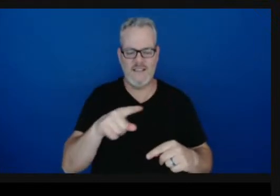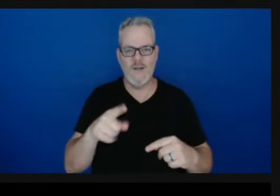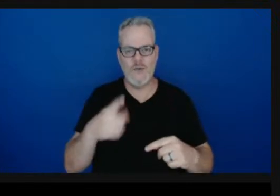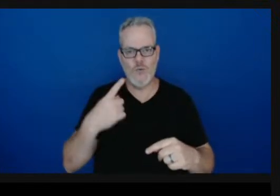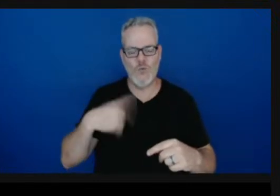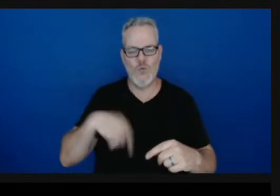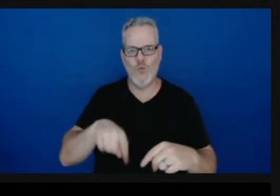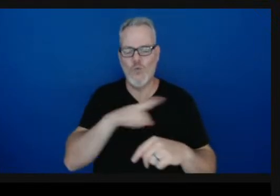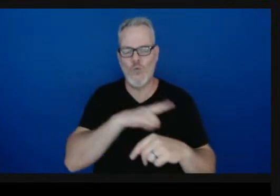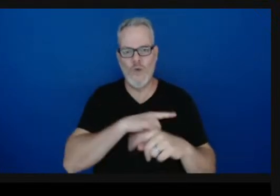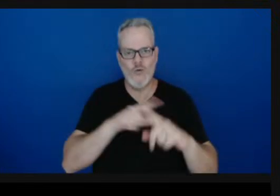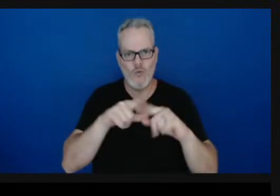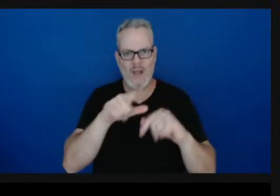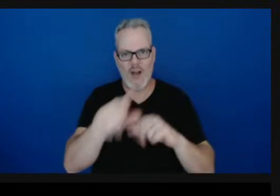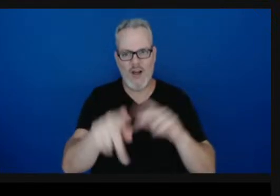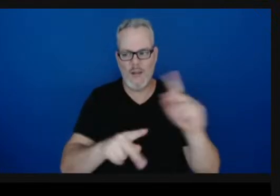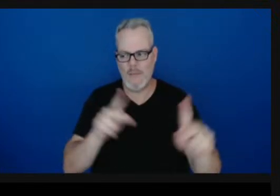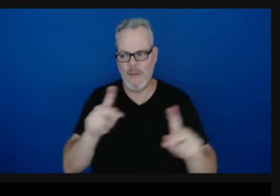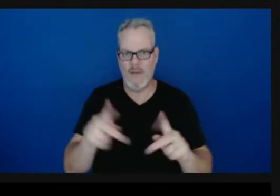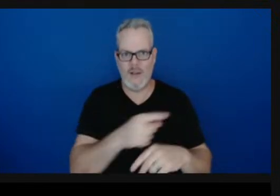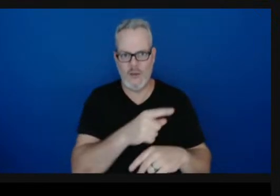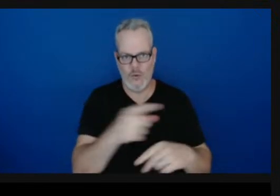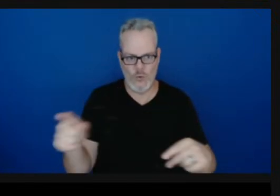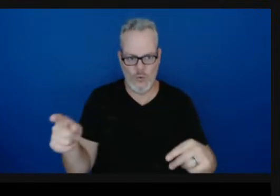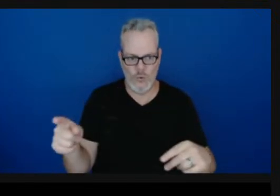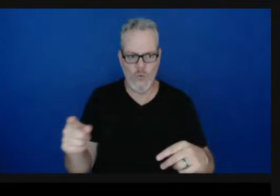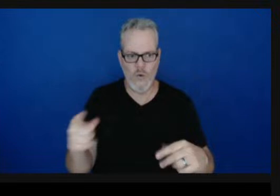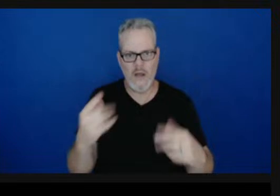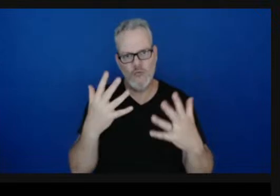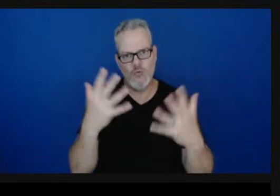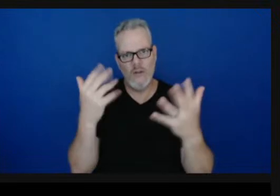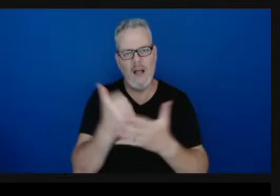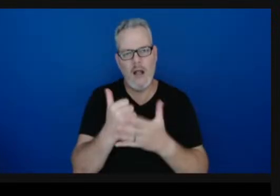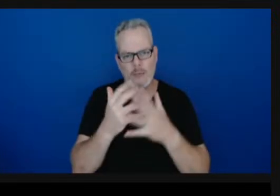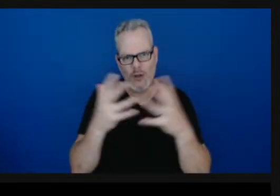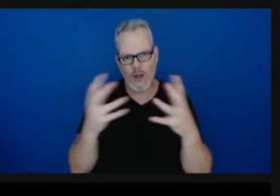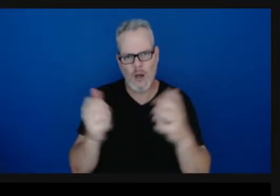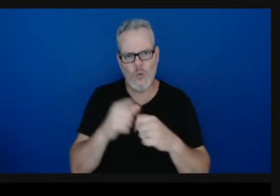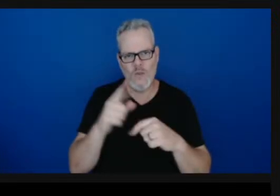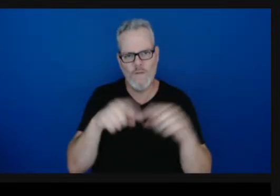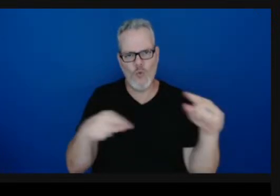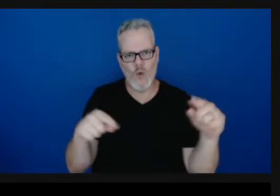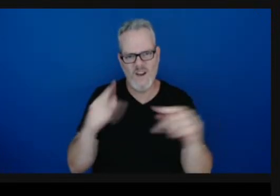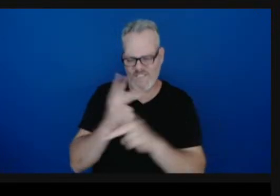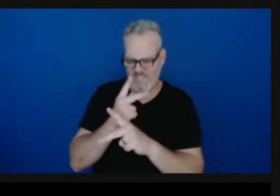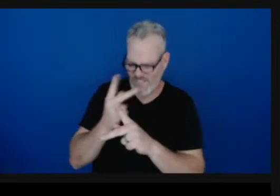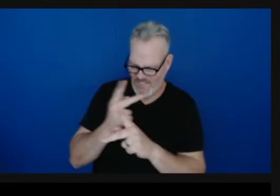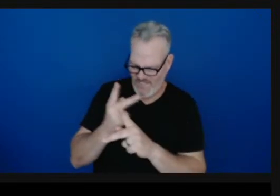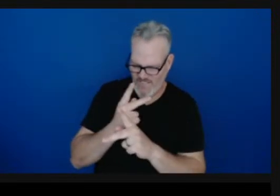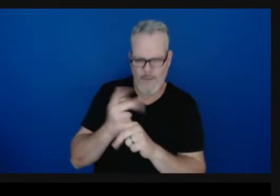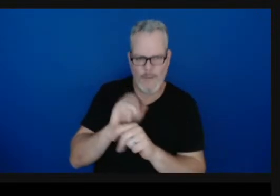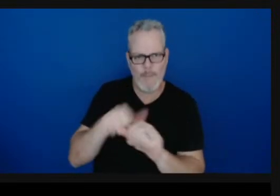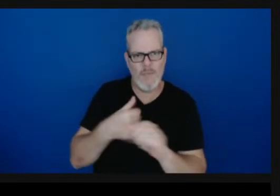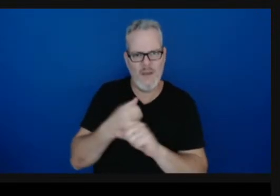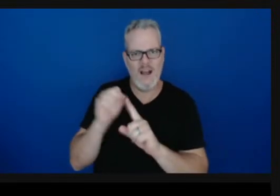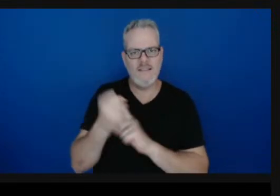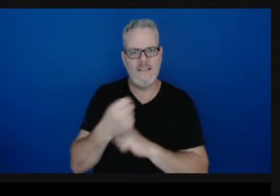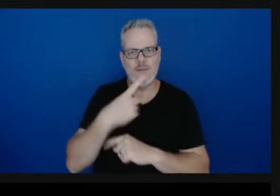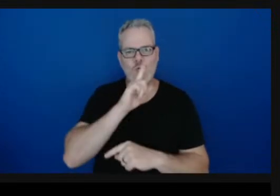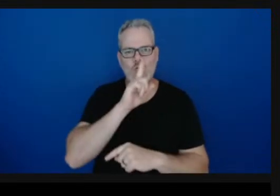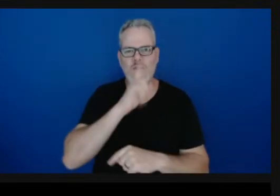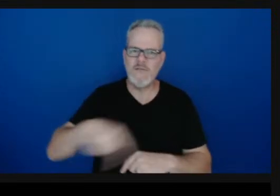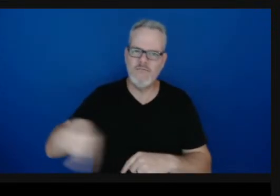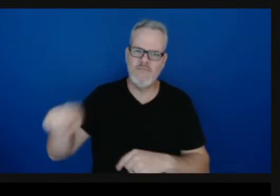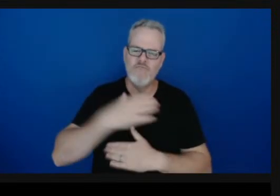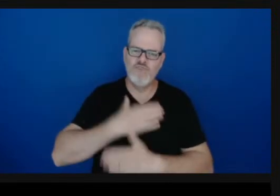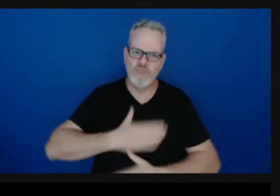say it, but it really does help with the algorithms on the back end. So we appreciate that, sharing it out there, commenting,